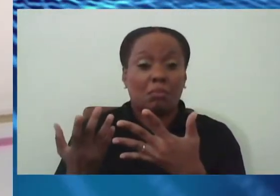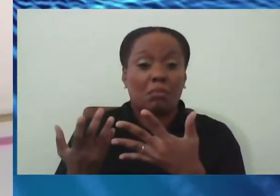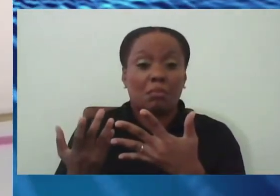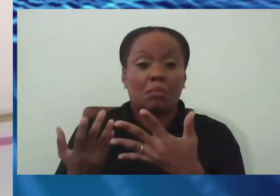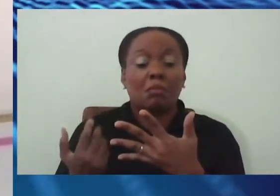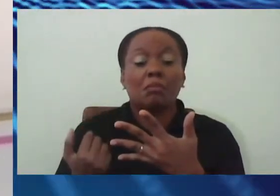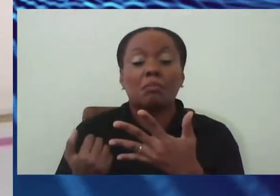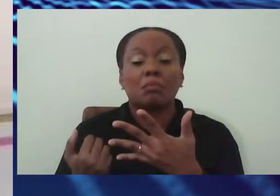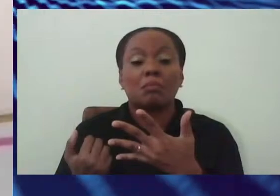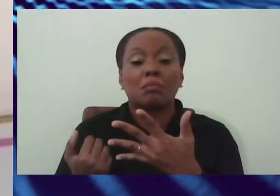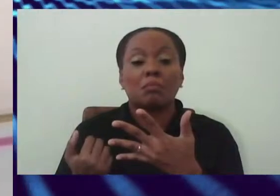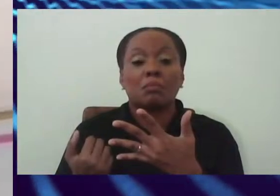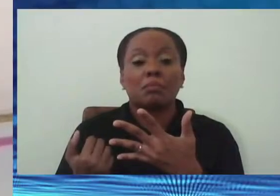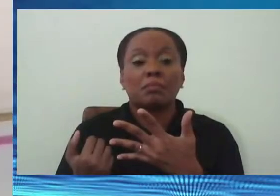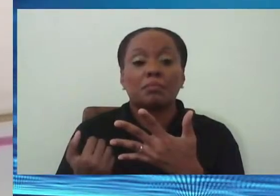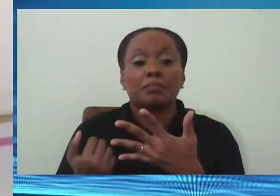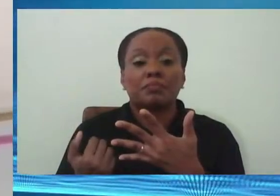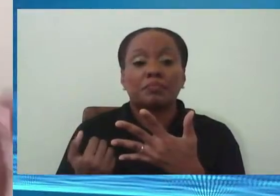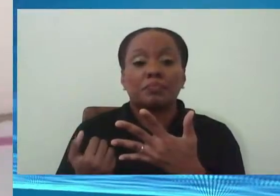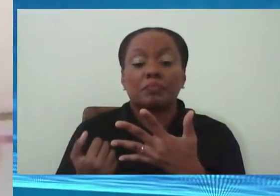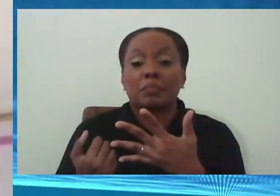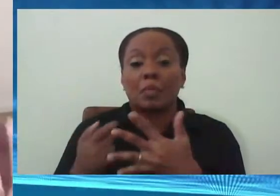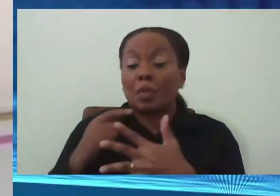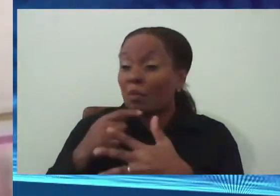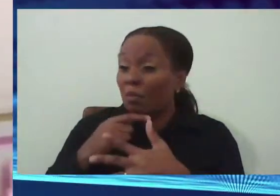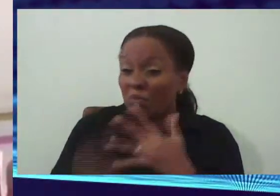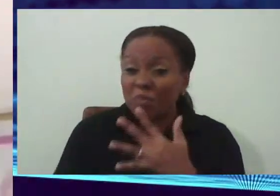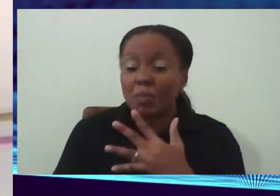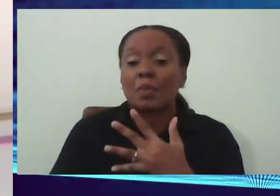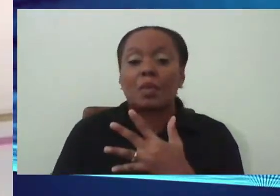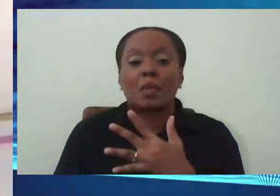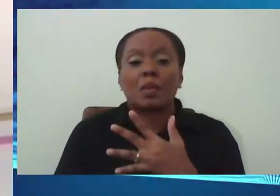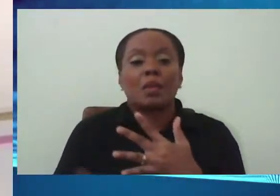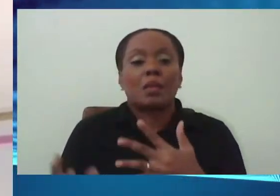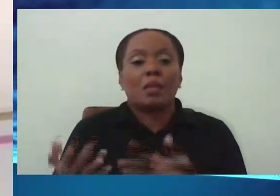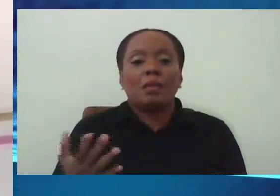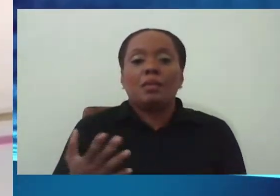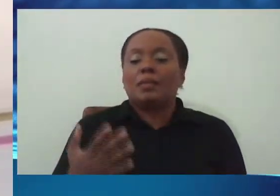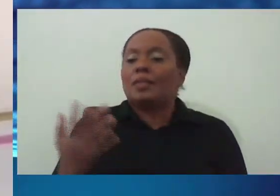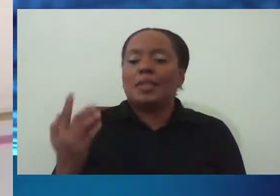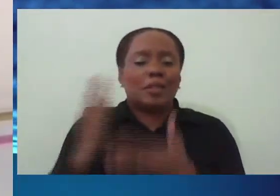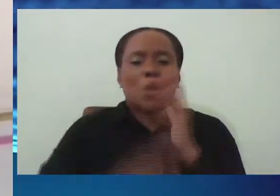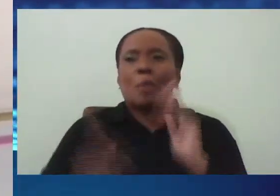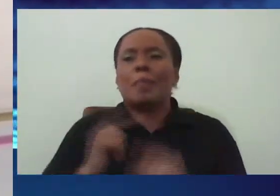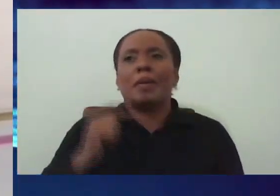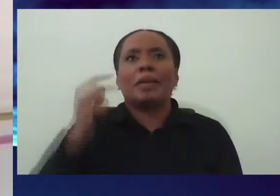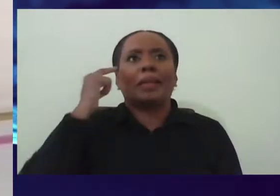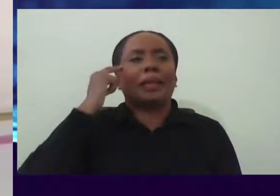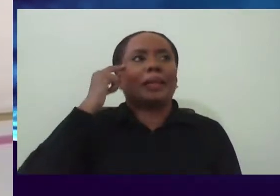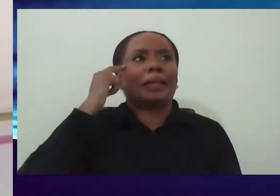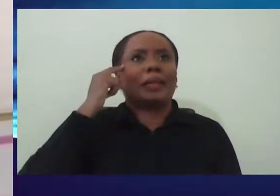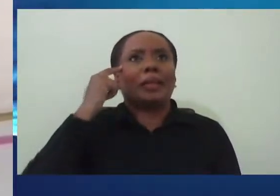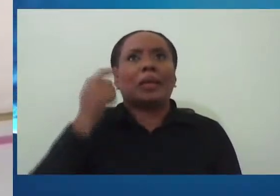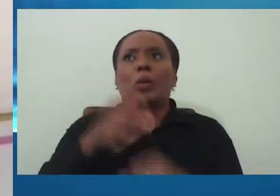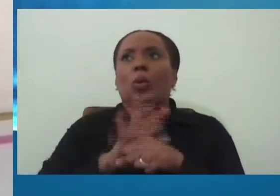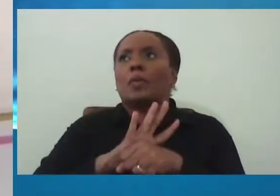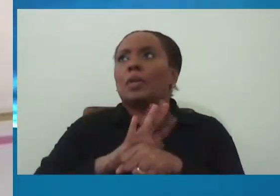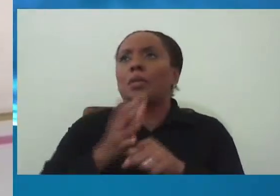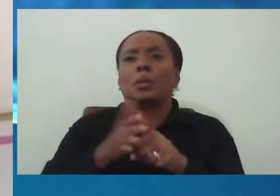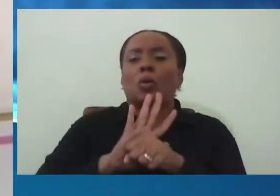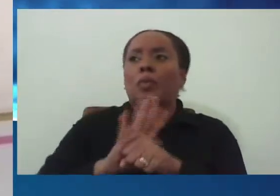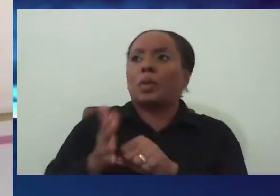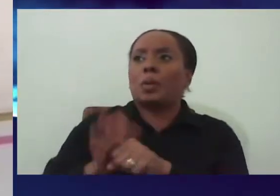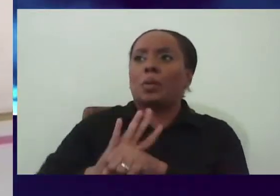nutrition package for you. If COVID can do a lot with your mind, just the thought of COVID sometimes, or the anxiety of maybe being in